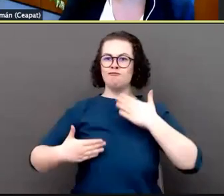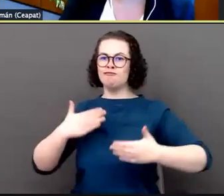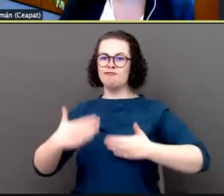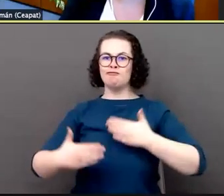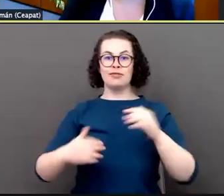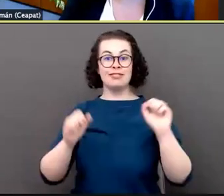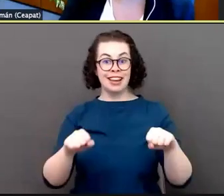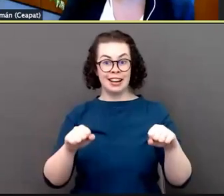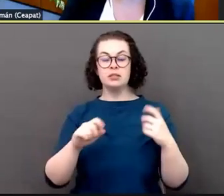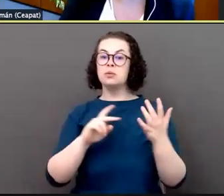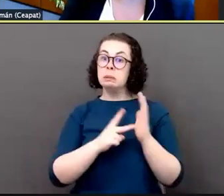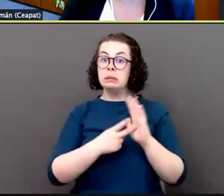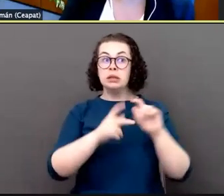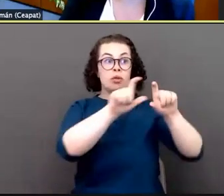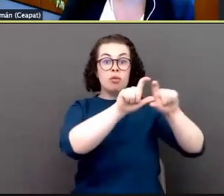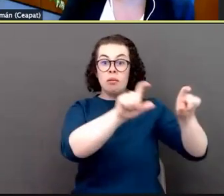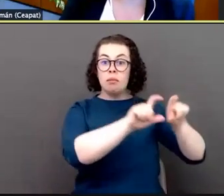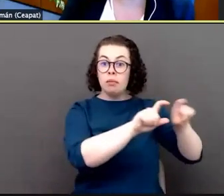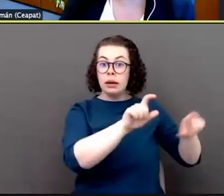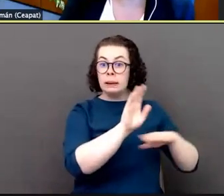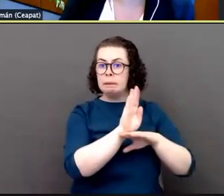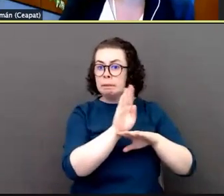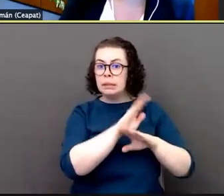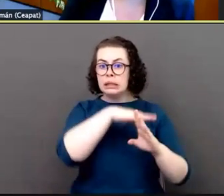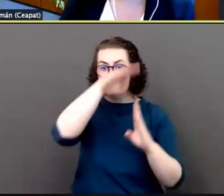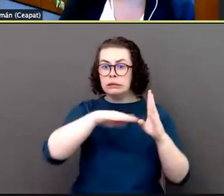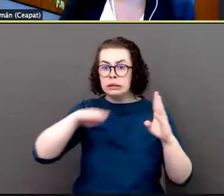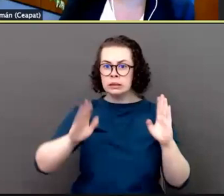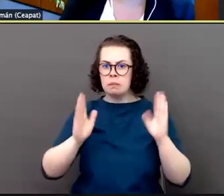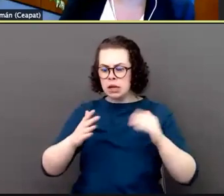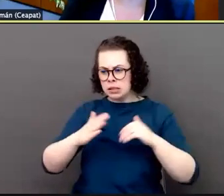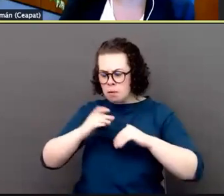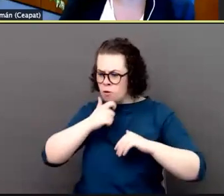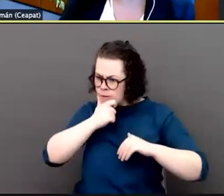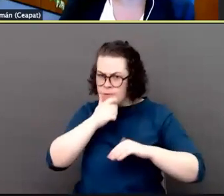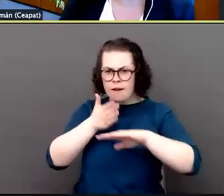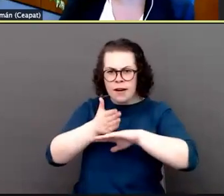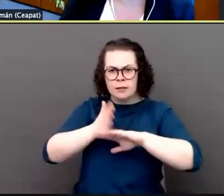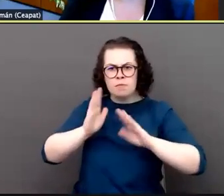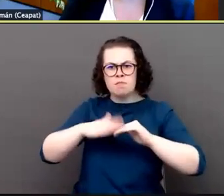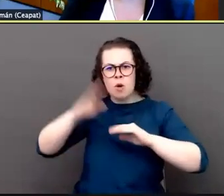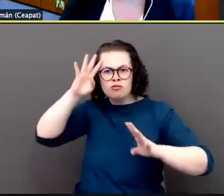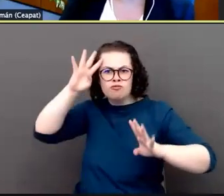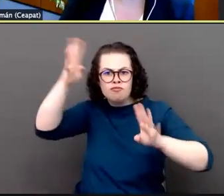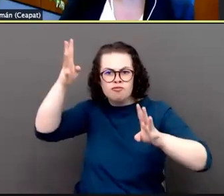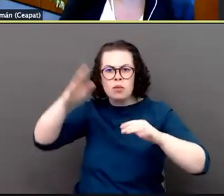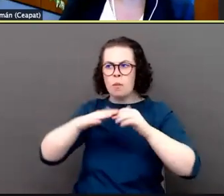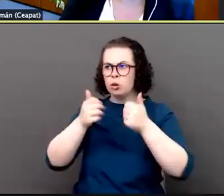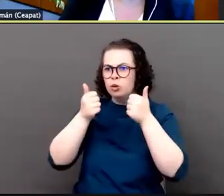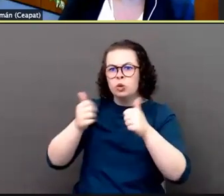be competitive, innovative, and respond better to customer